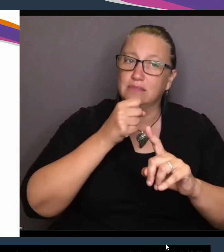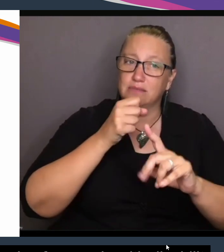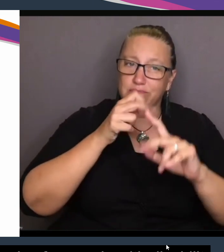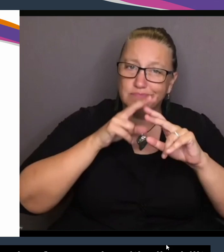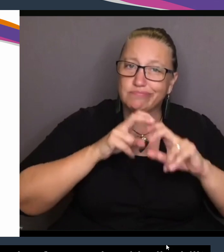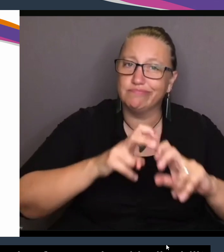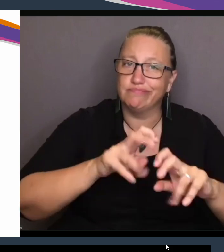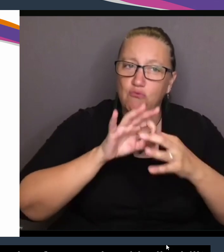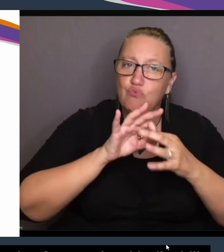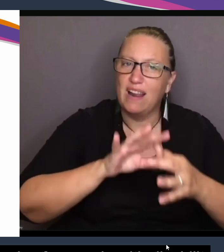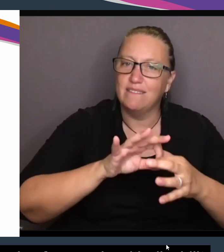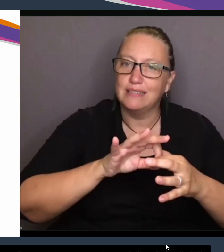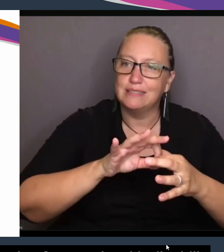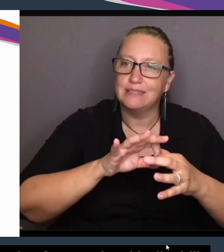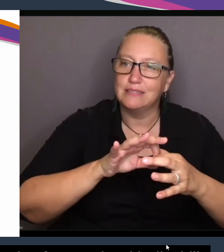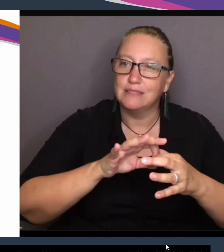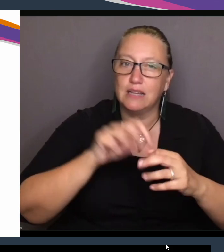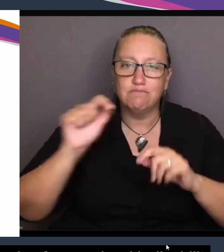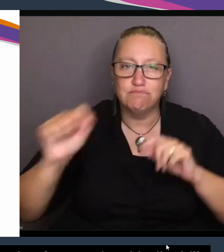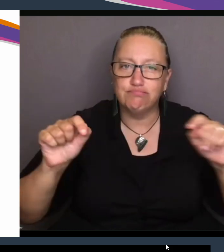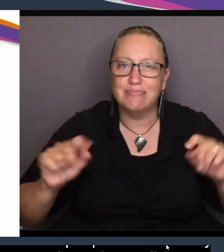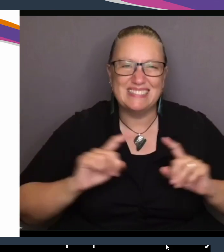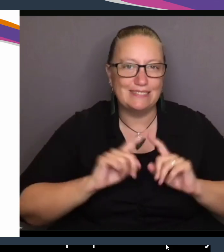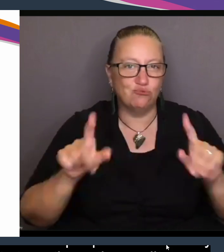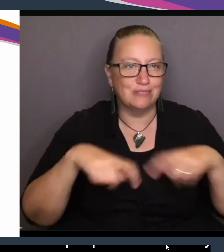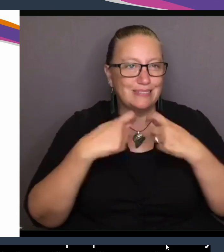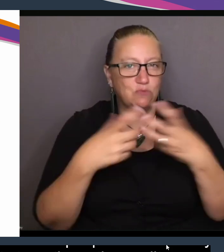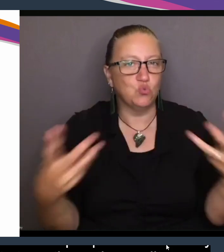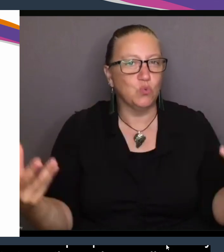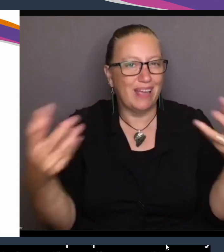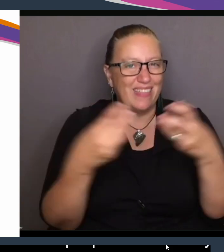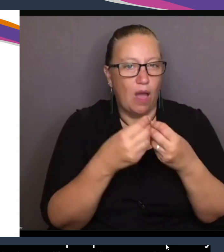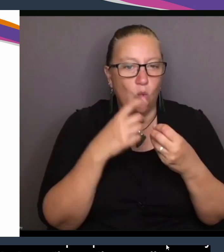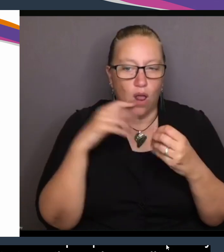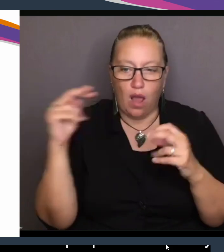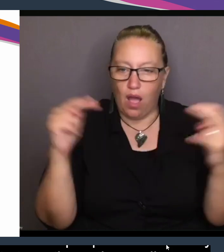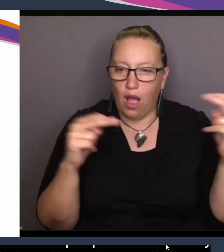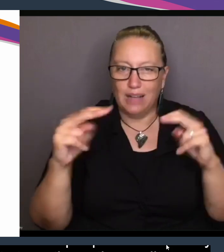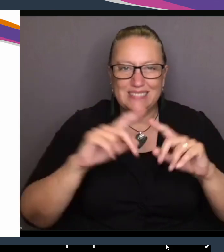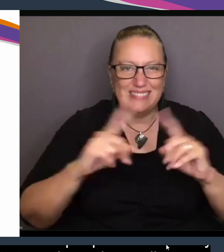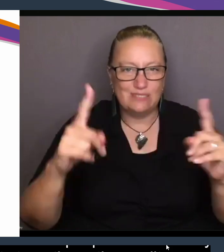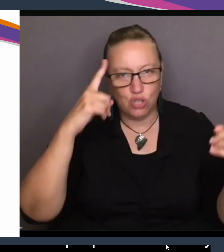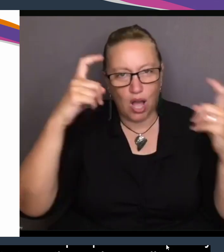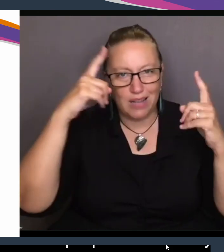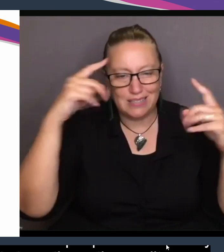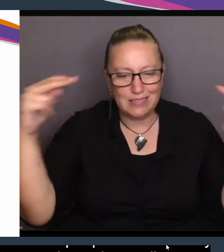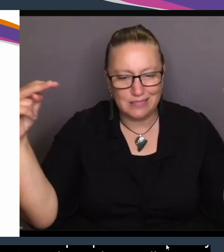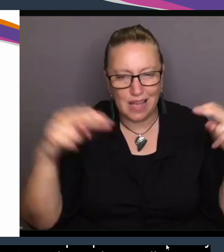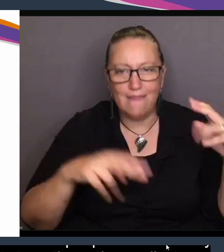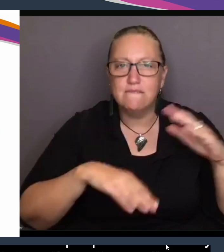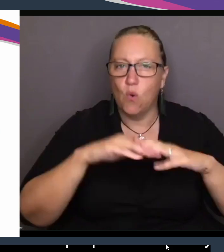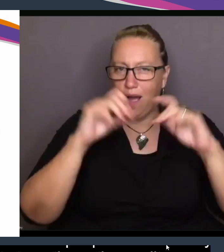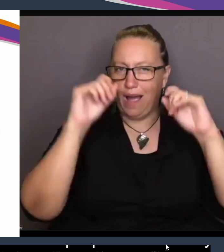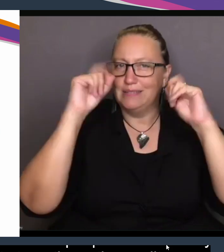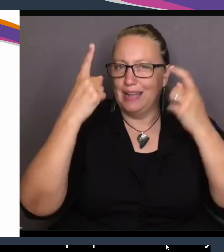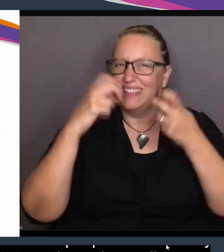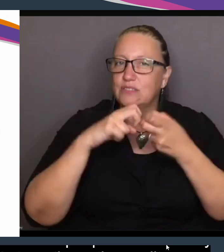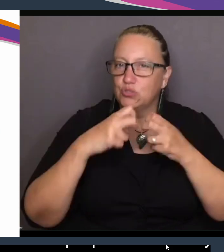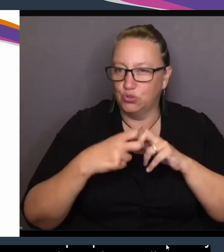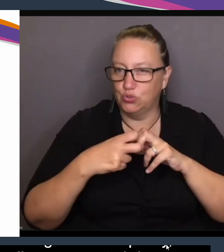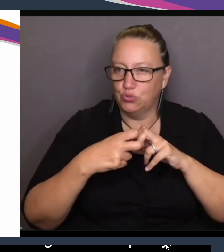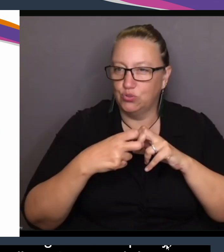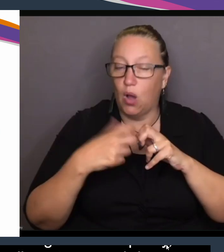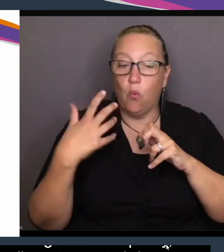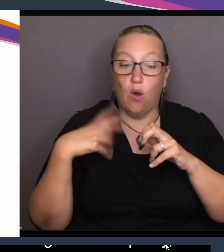bring together different expertise to fully understand the issue, develop clear and well-informed research